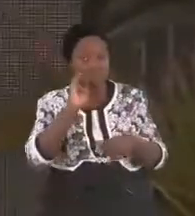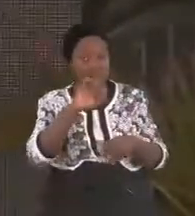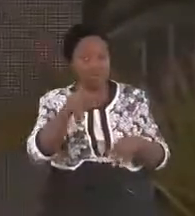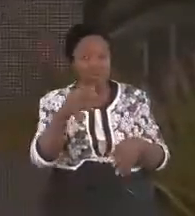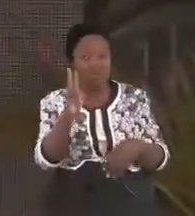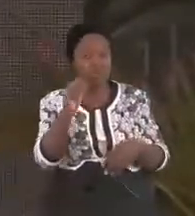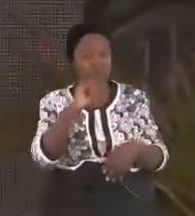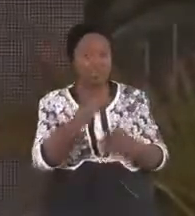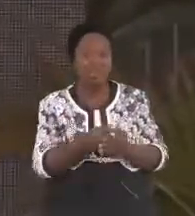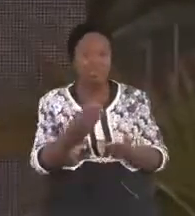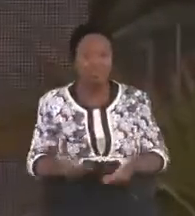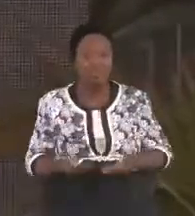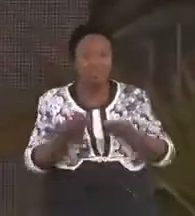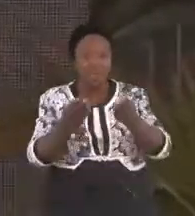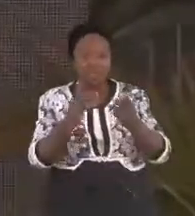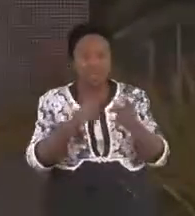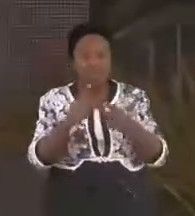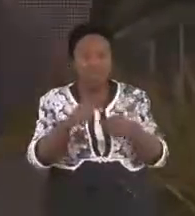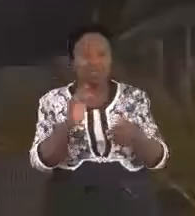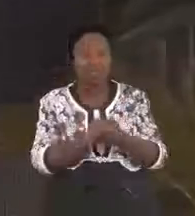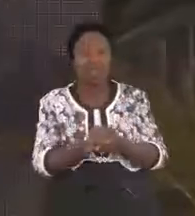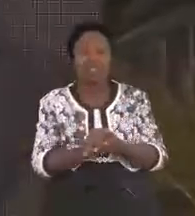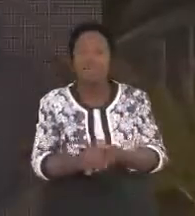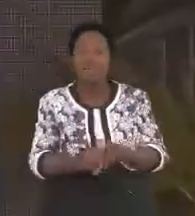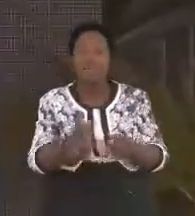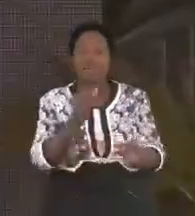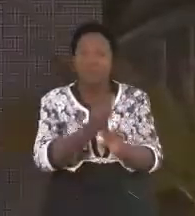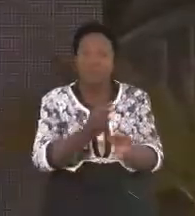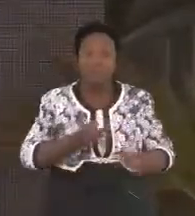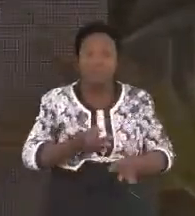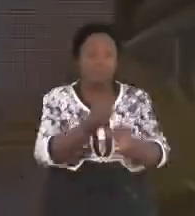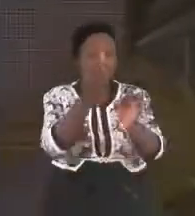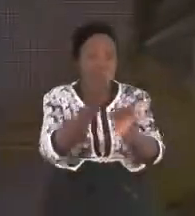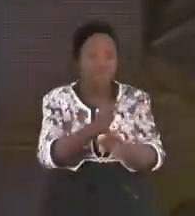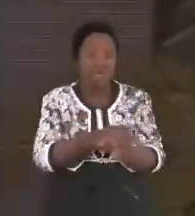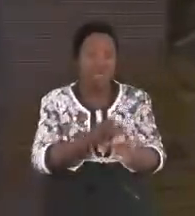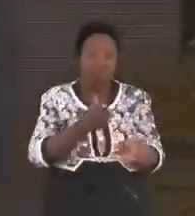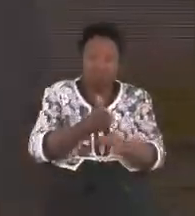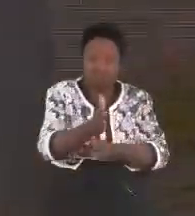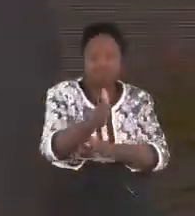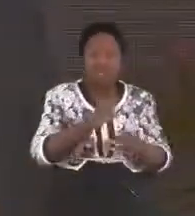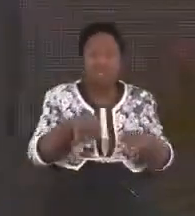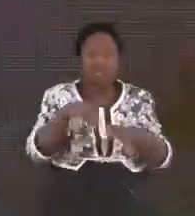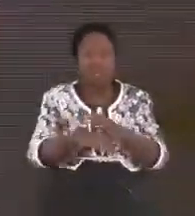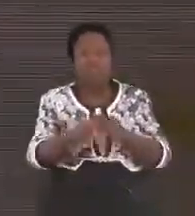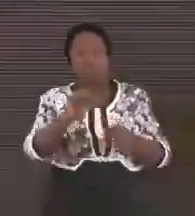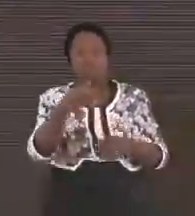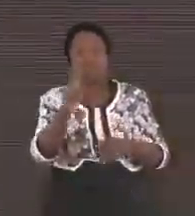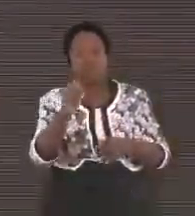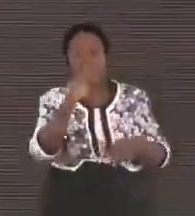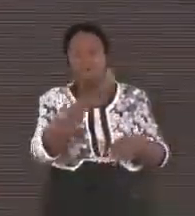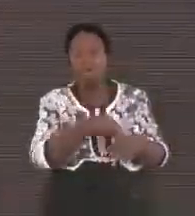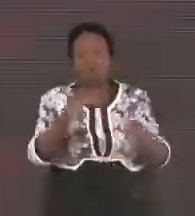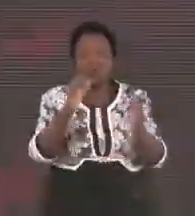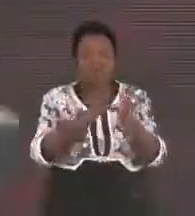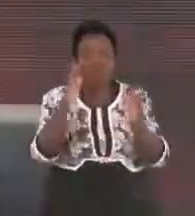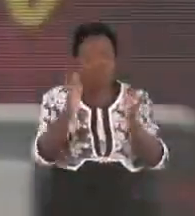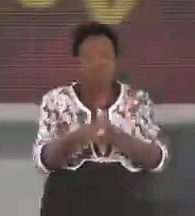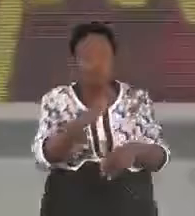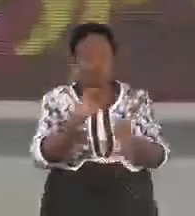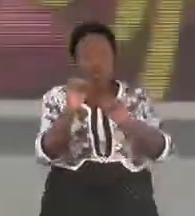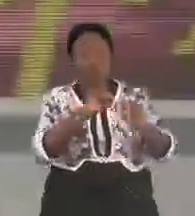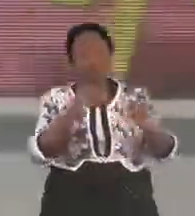and the same forthrightness in John and Jesus. O generation of vipers, how? will